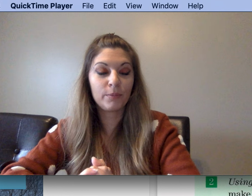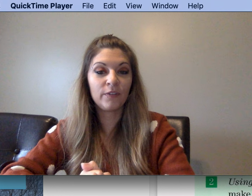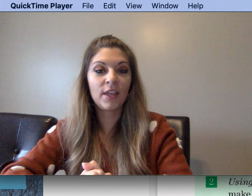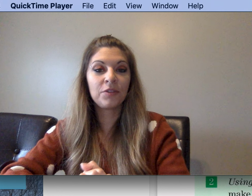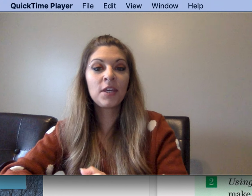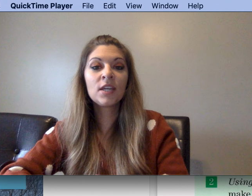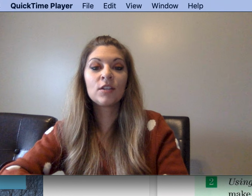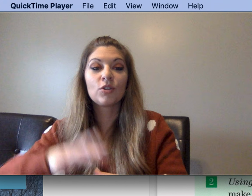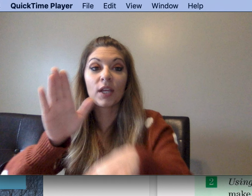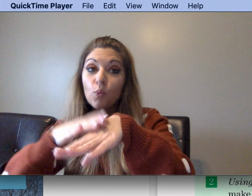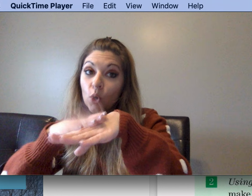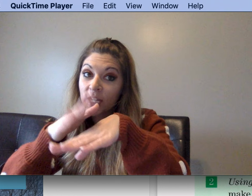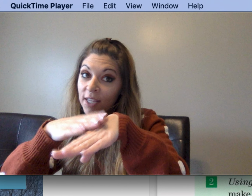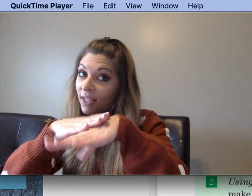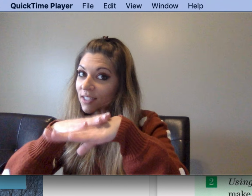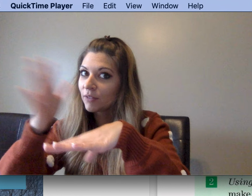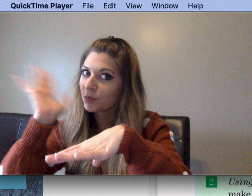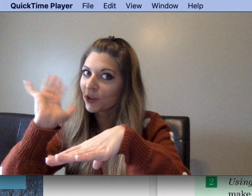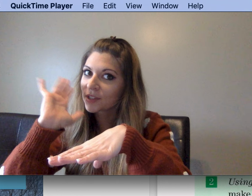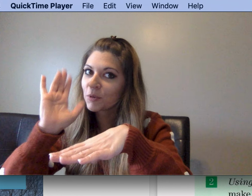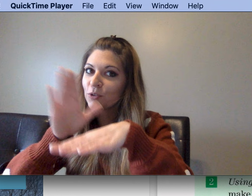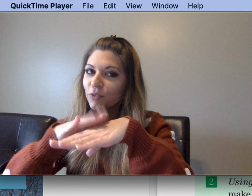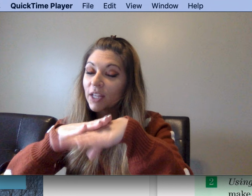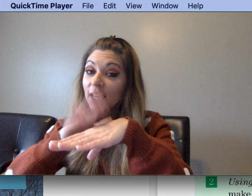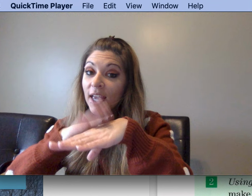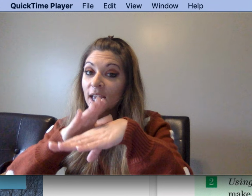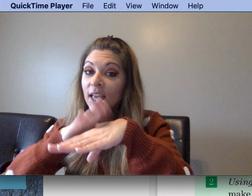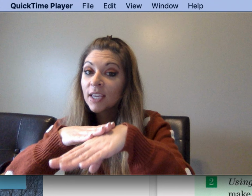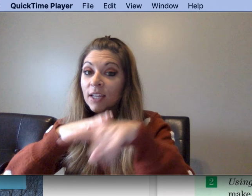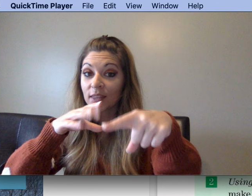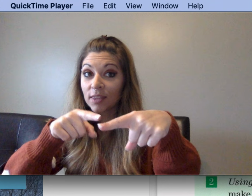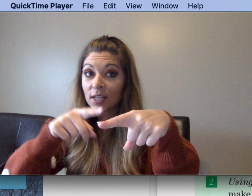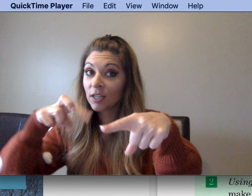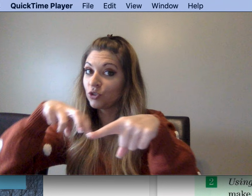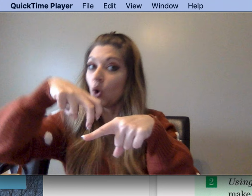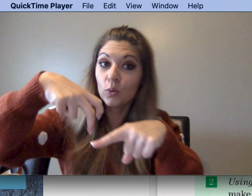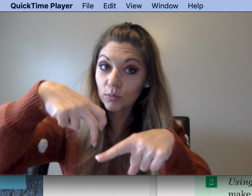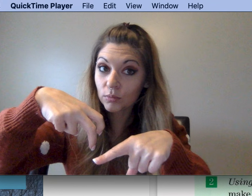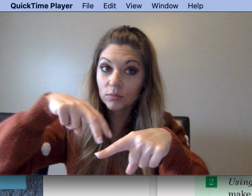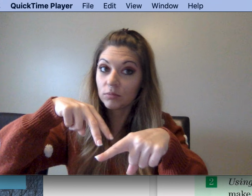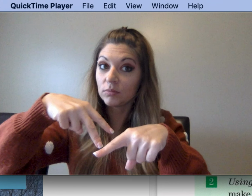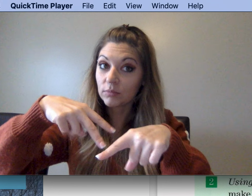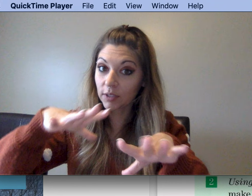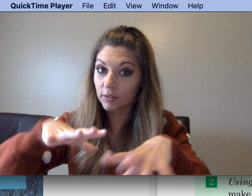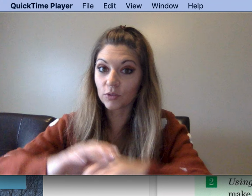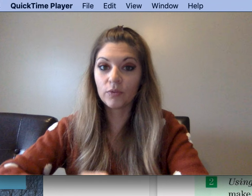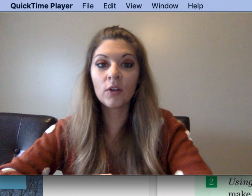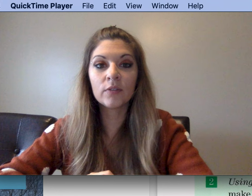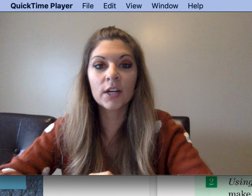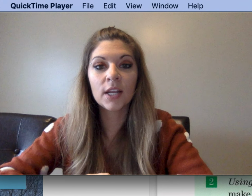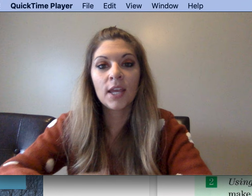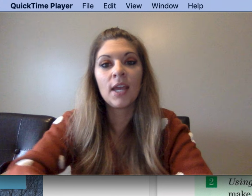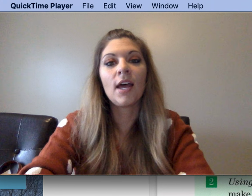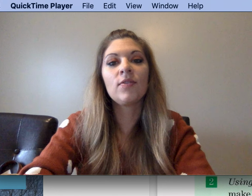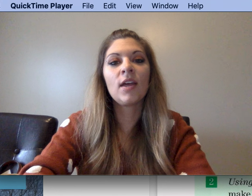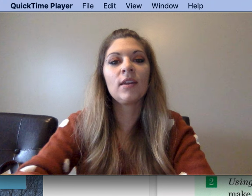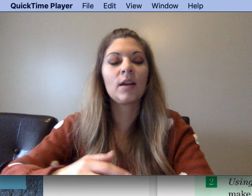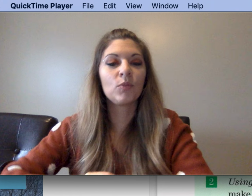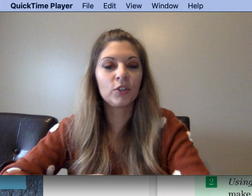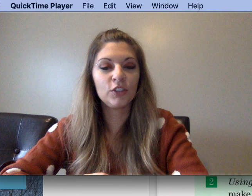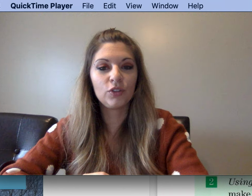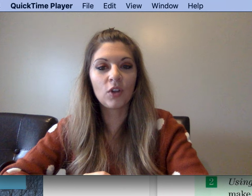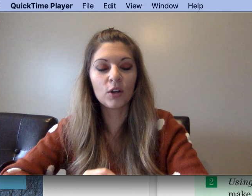Don't trip over that thing. So like warning, that sign from a long time ago. Don't forget, like, hey, that thing, don't fall over it. And